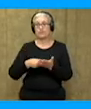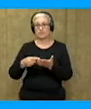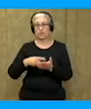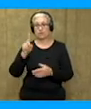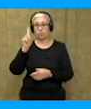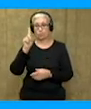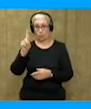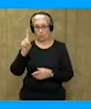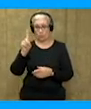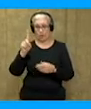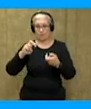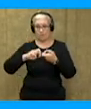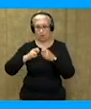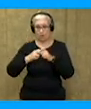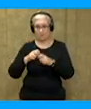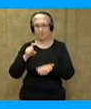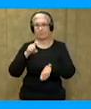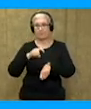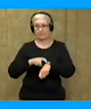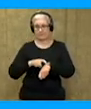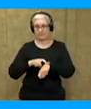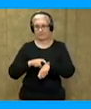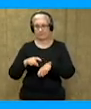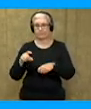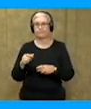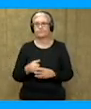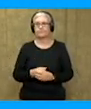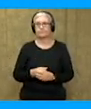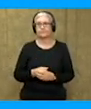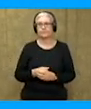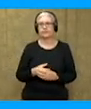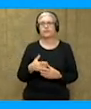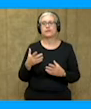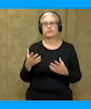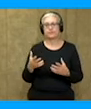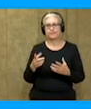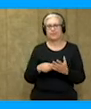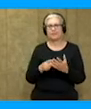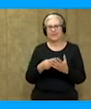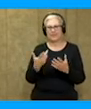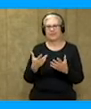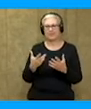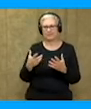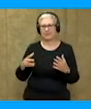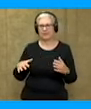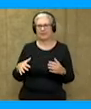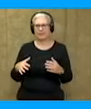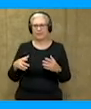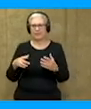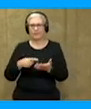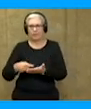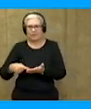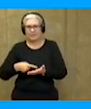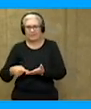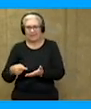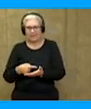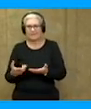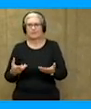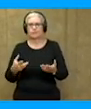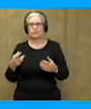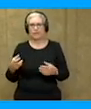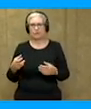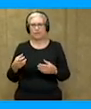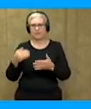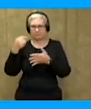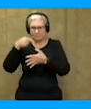at a time. You know, another thing that we tend to do in conflict is bring up everything that somebody has ever done wrong to us and try